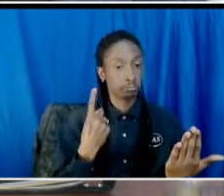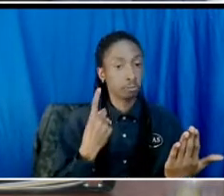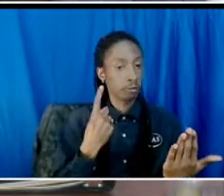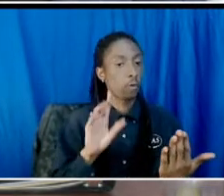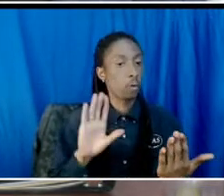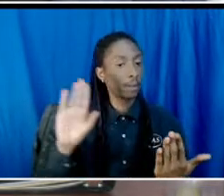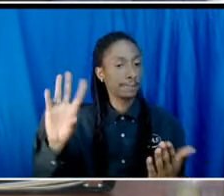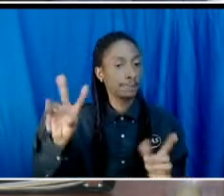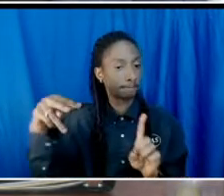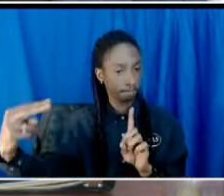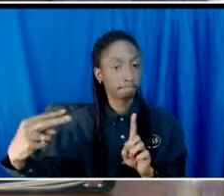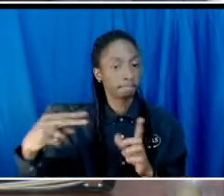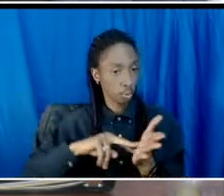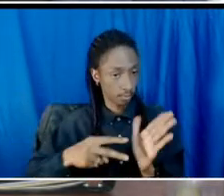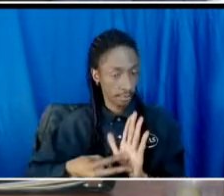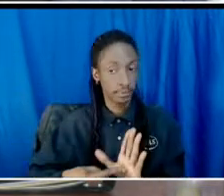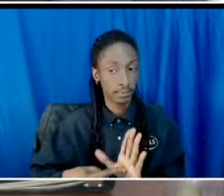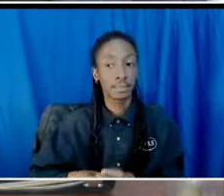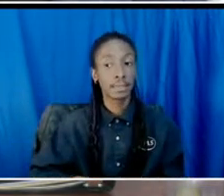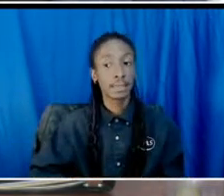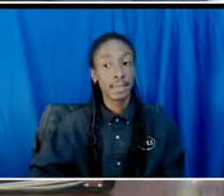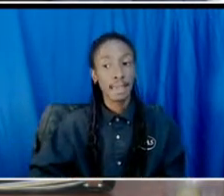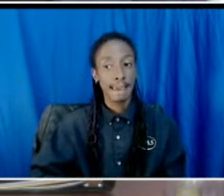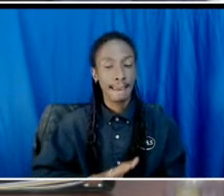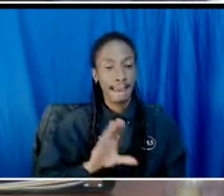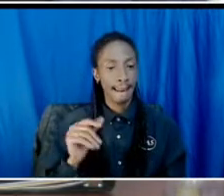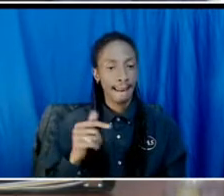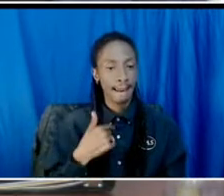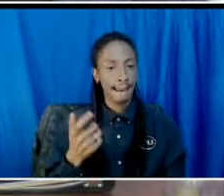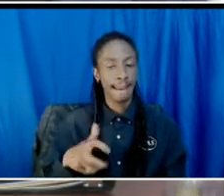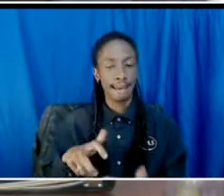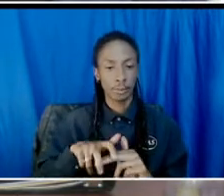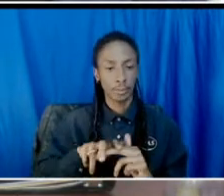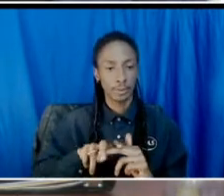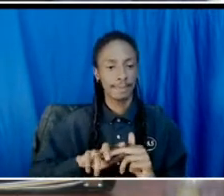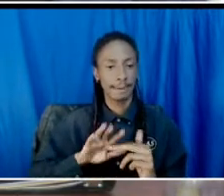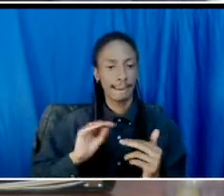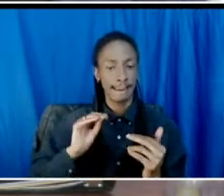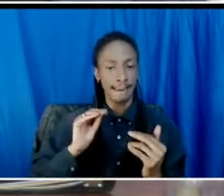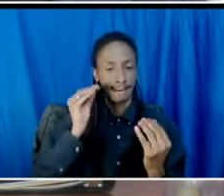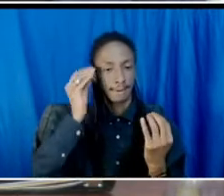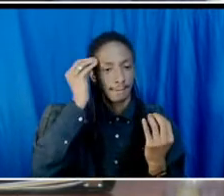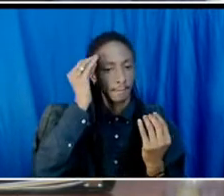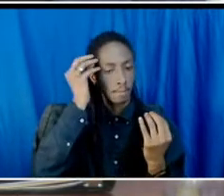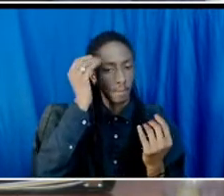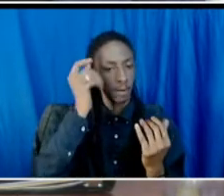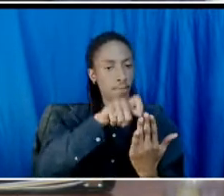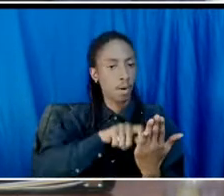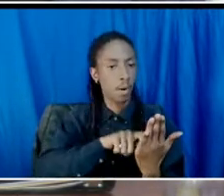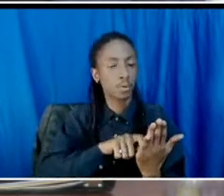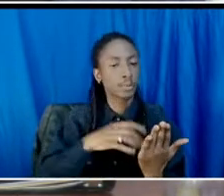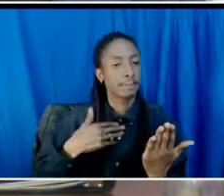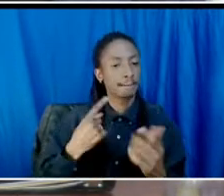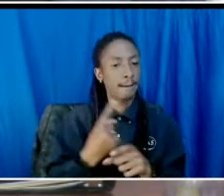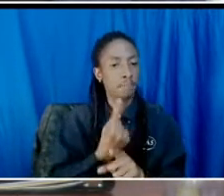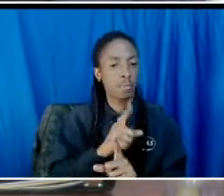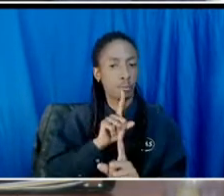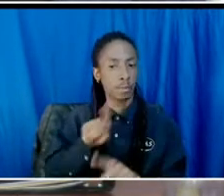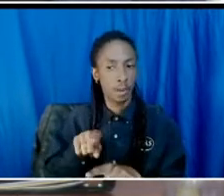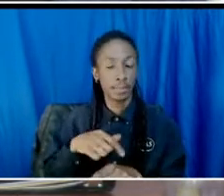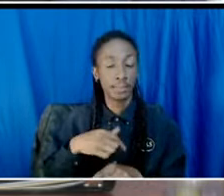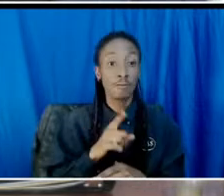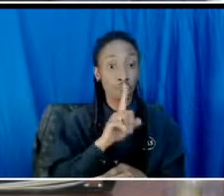intended, and I had to sit down and sort of compose what I thought was an appropriate response. I actually initially went next door